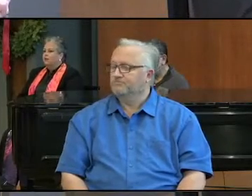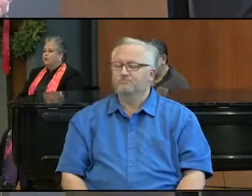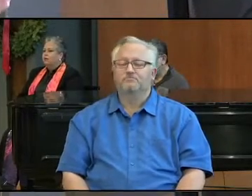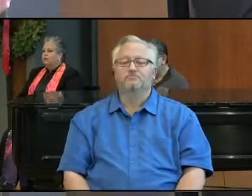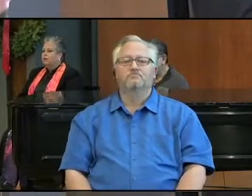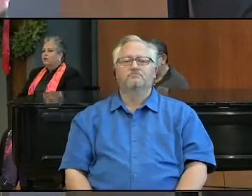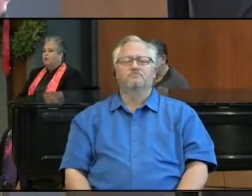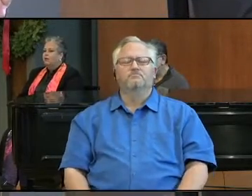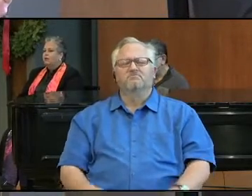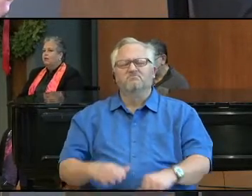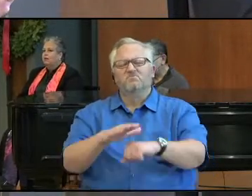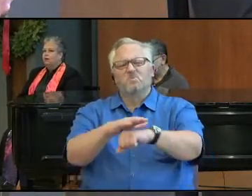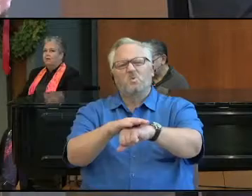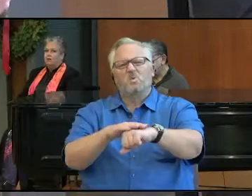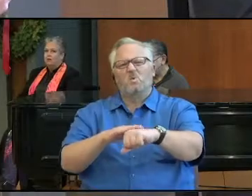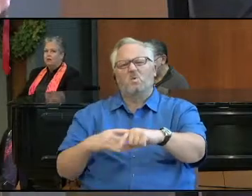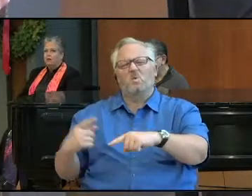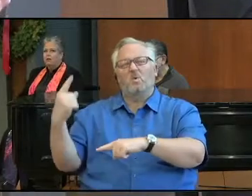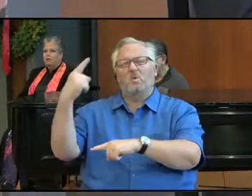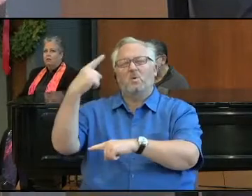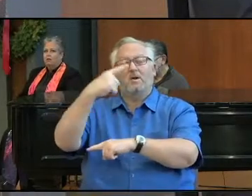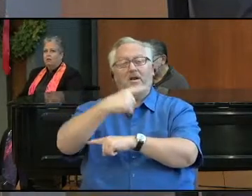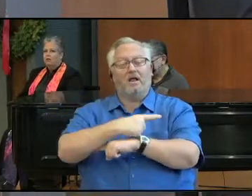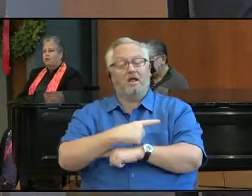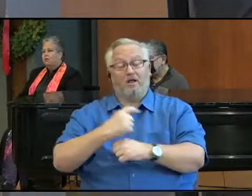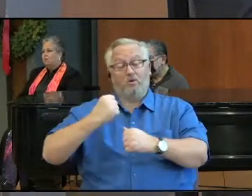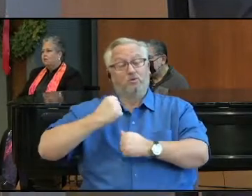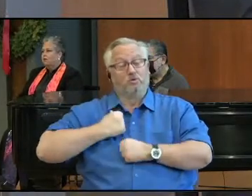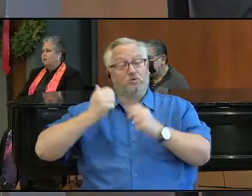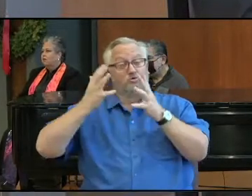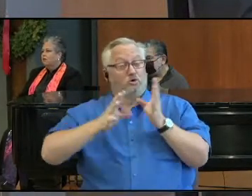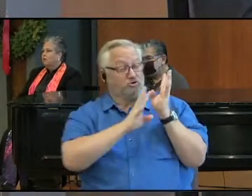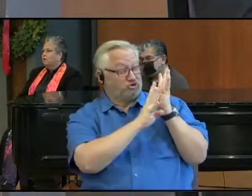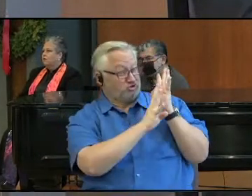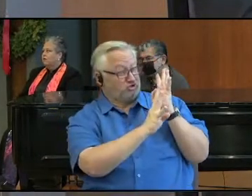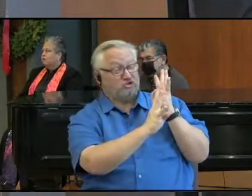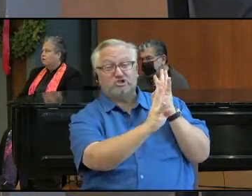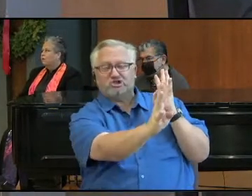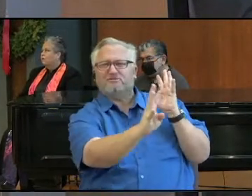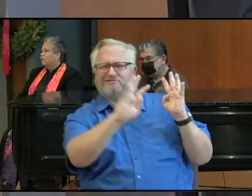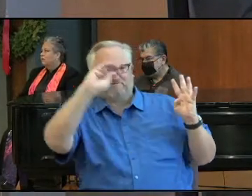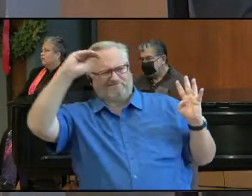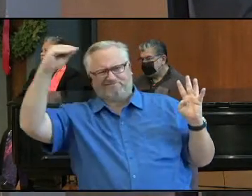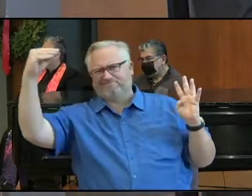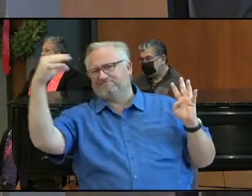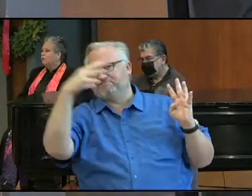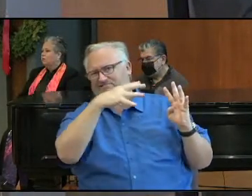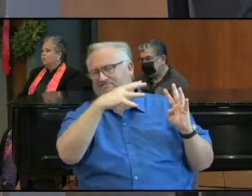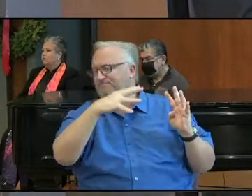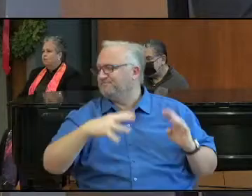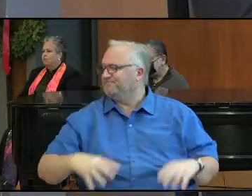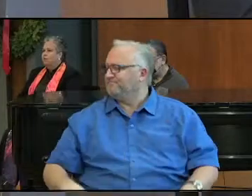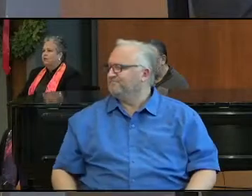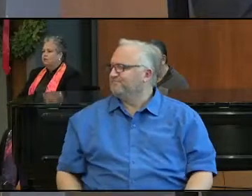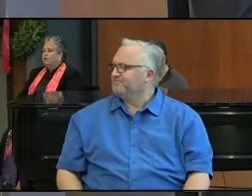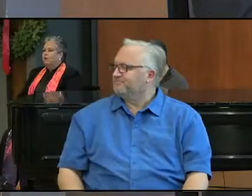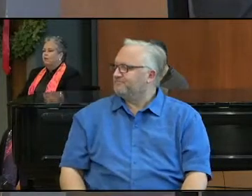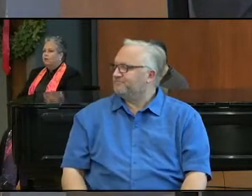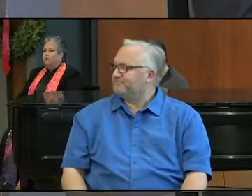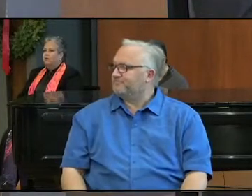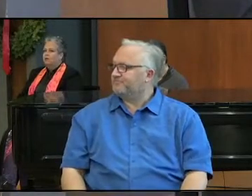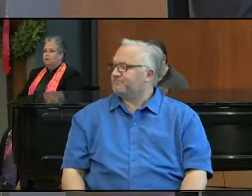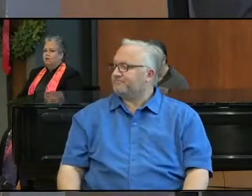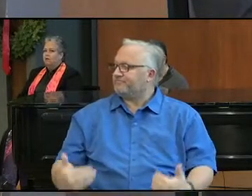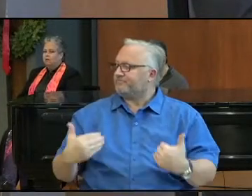It was a slow day, and the sun was beating on the soldiers by the side of the road. There